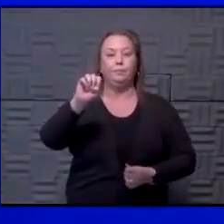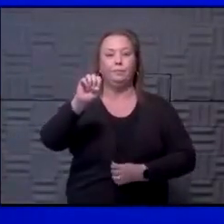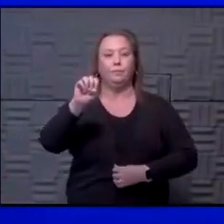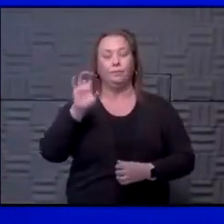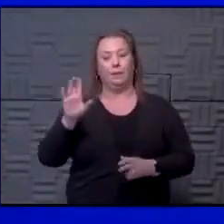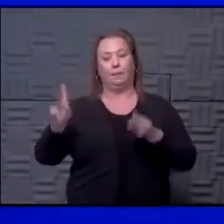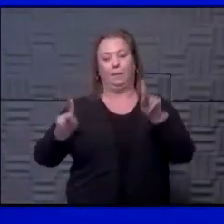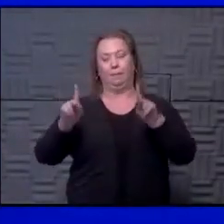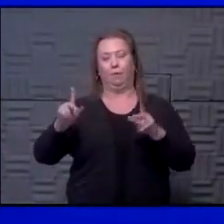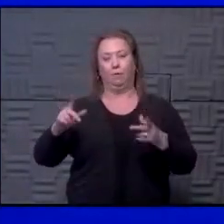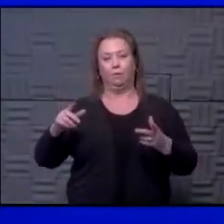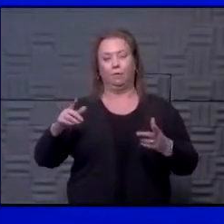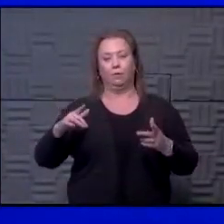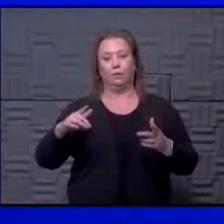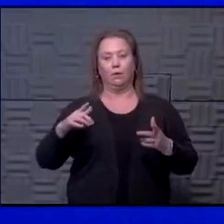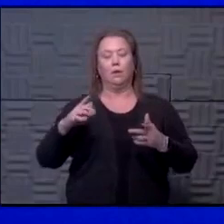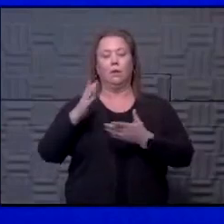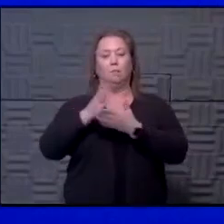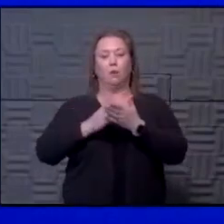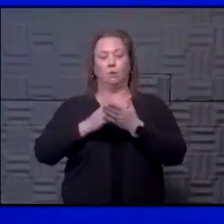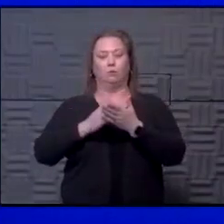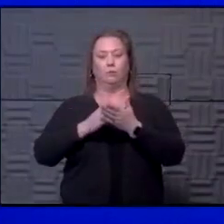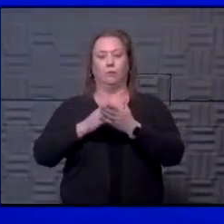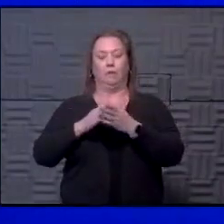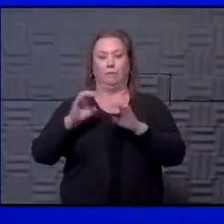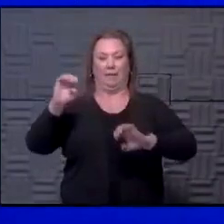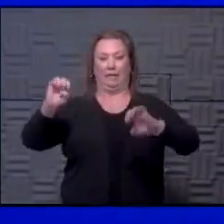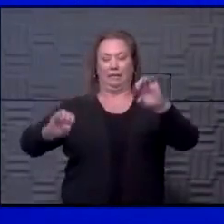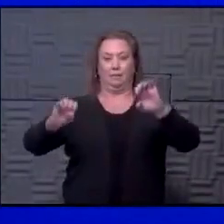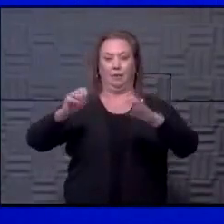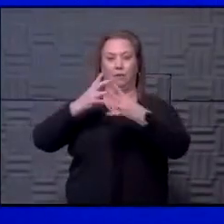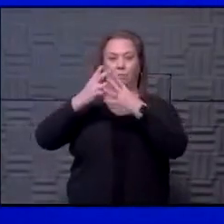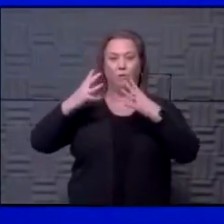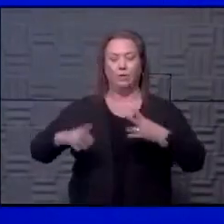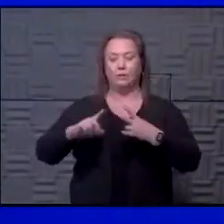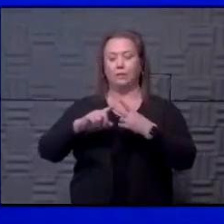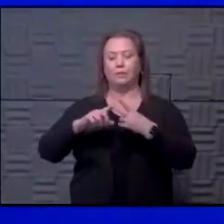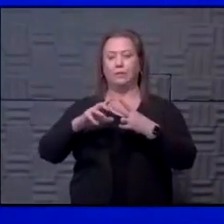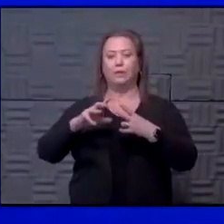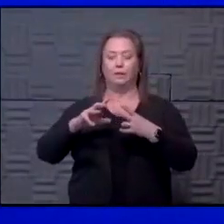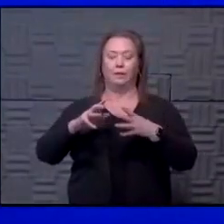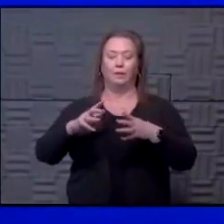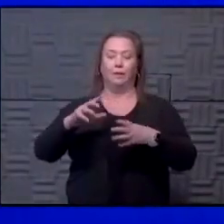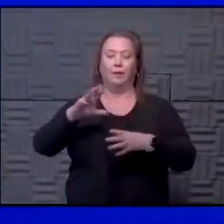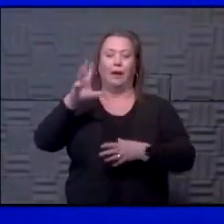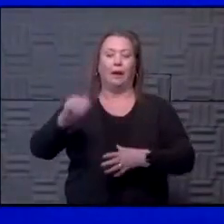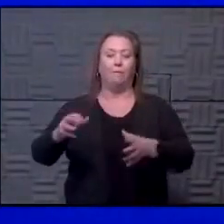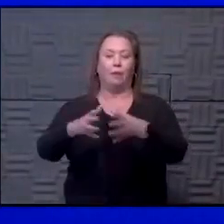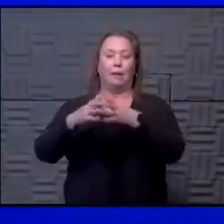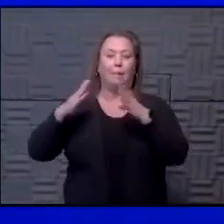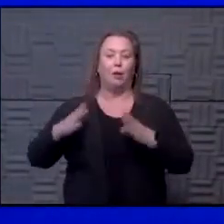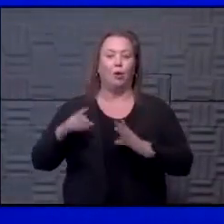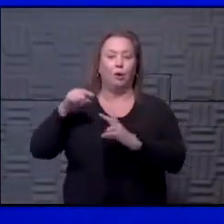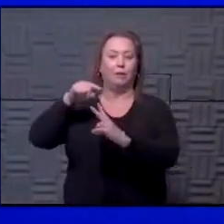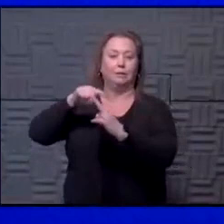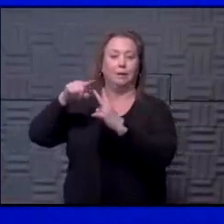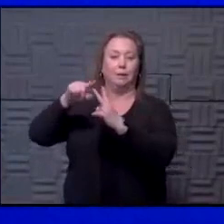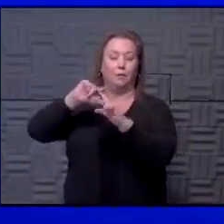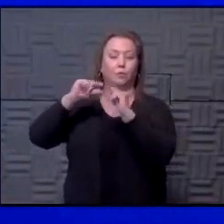things that has happened is some segments of society have been experimenting on prisoners, African-Americans most notably. And I think that